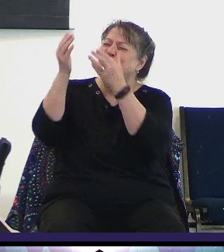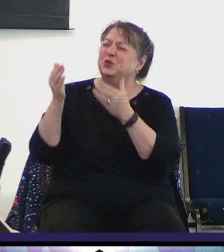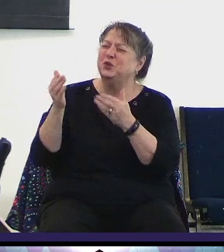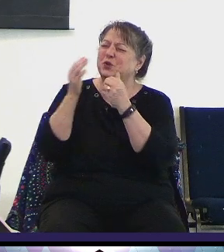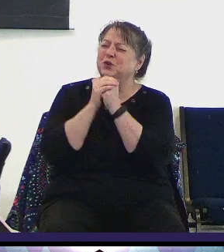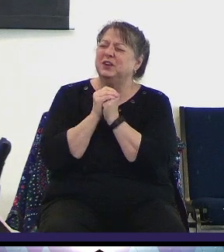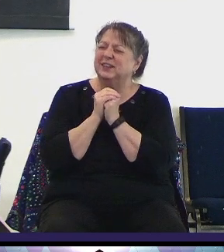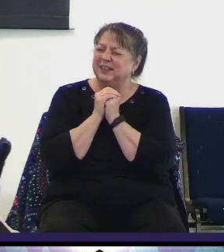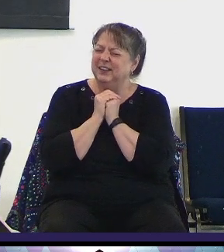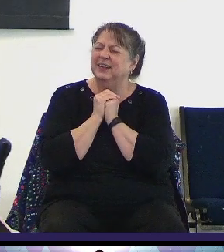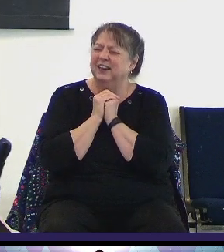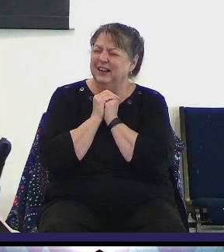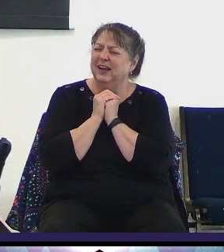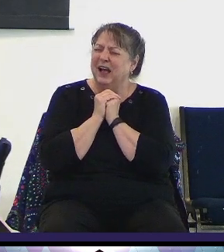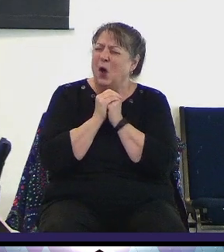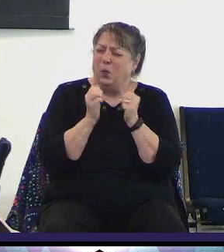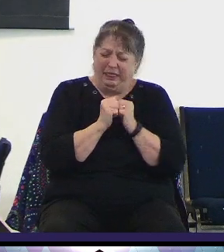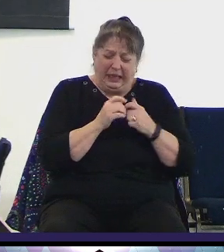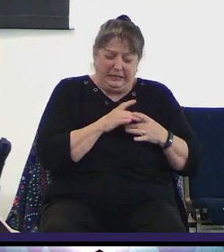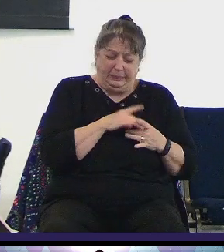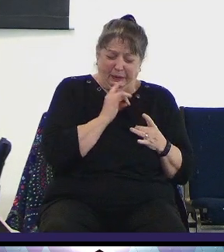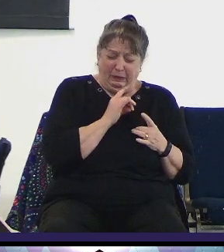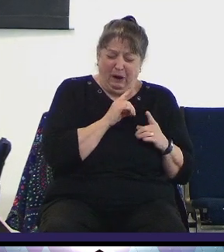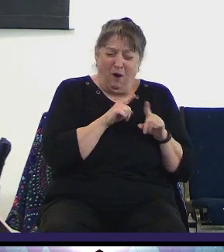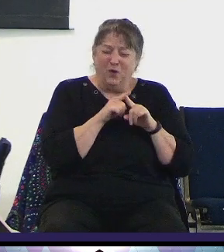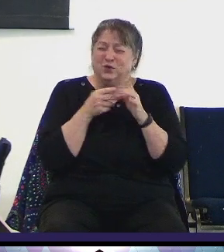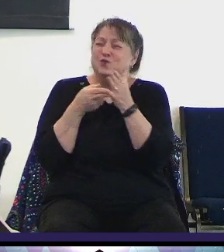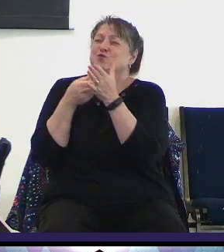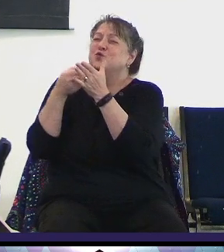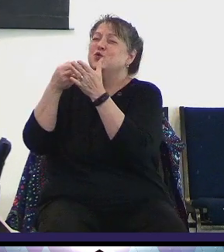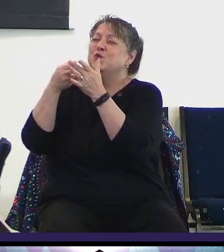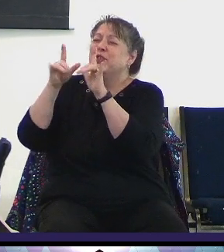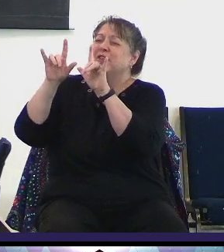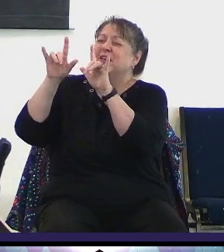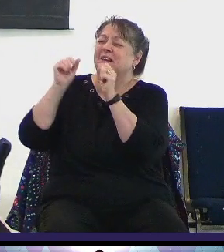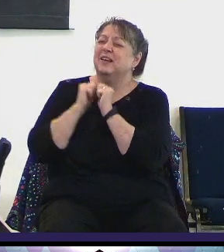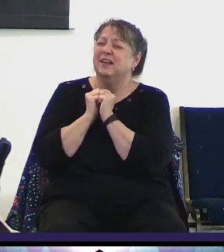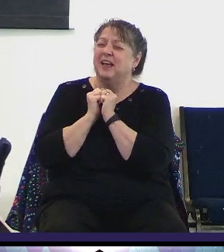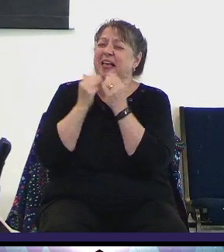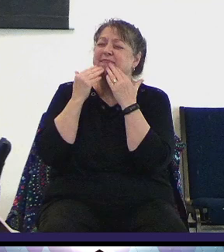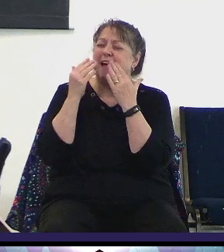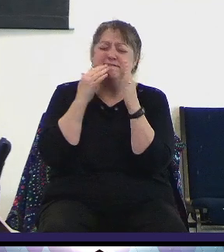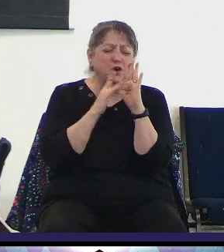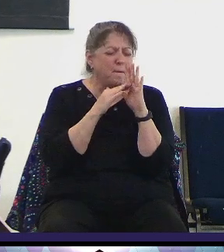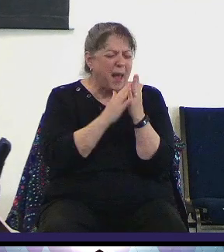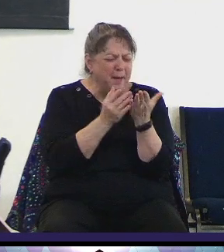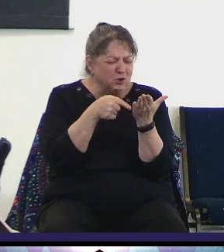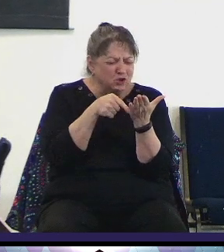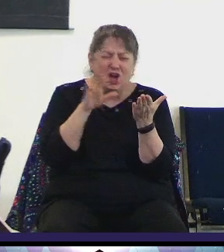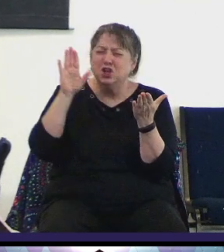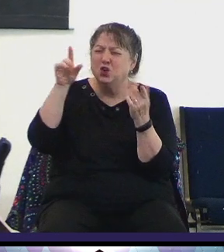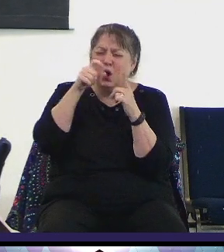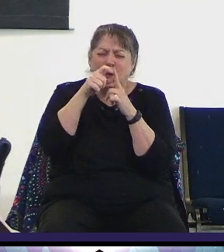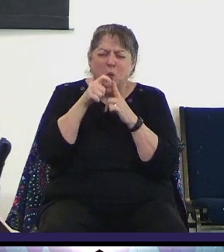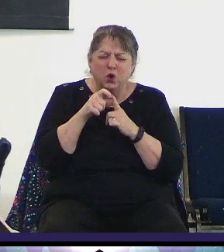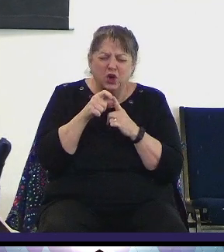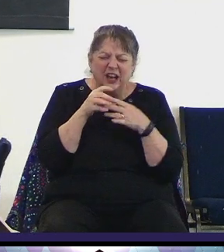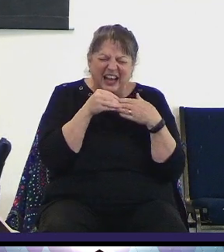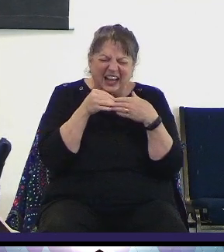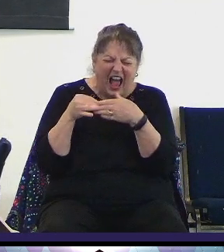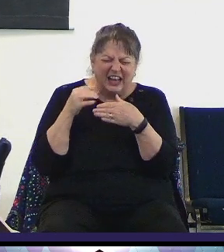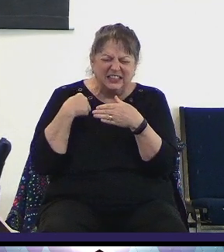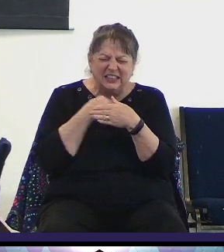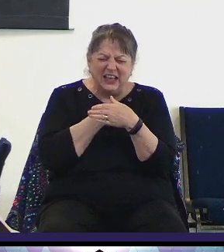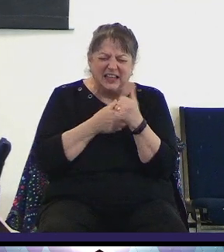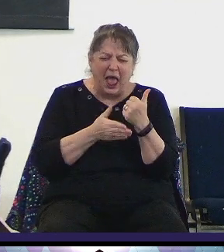as we worship you in spirit and truth, thank you for your word that guides us and teaches us and helps us along